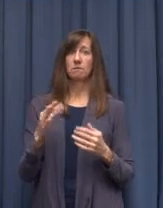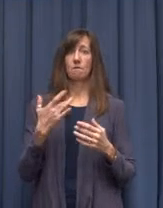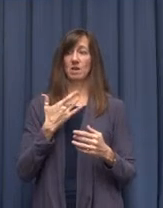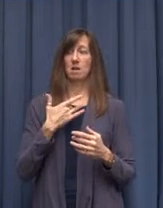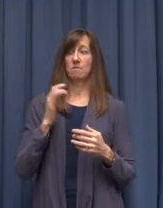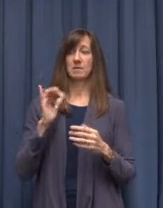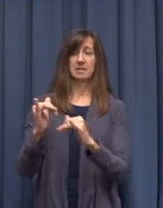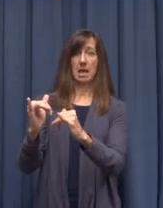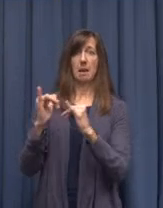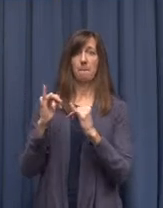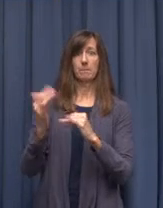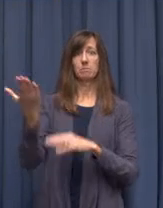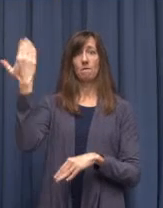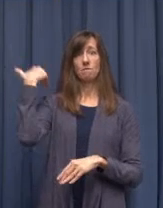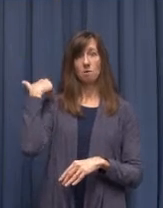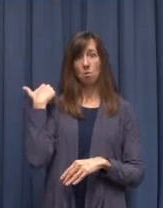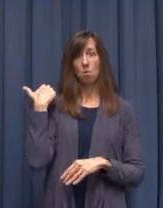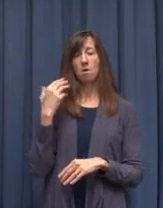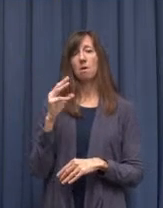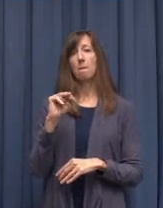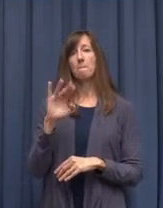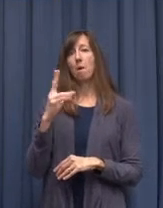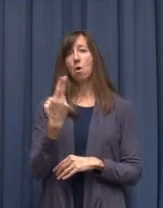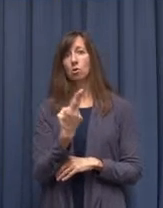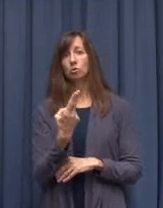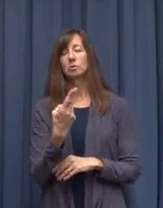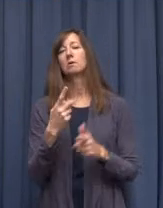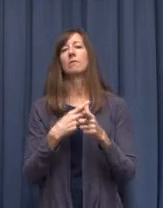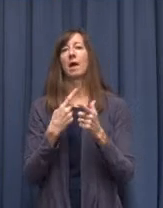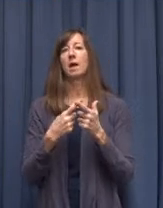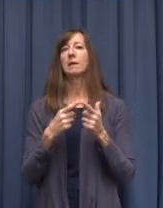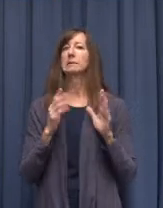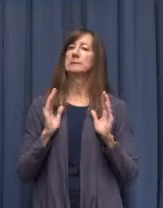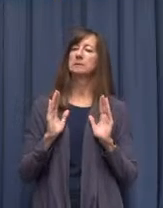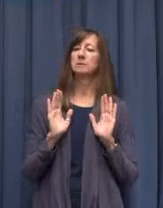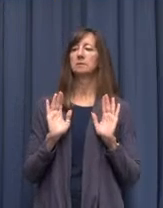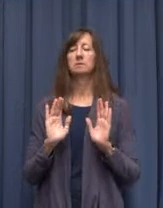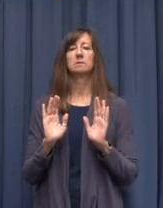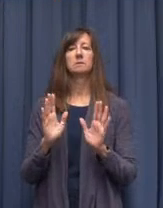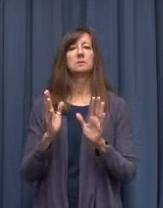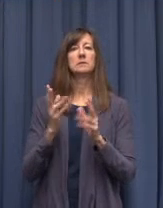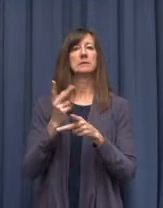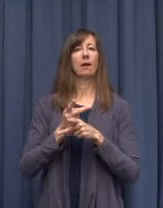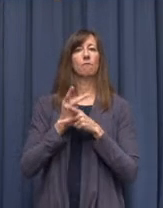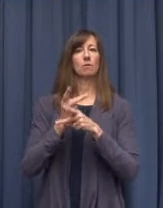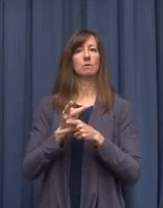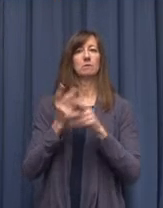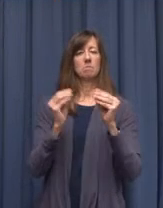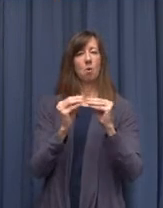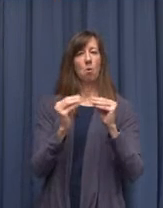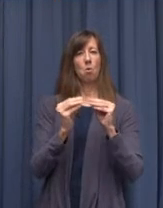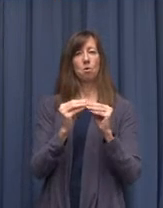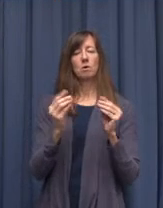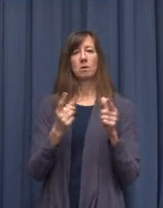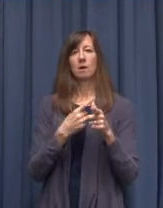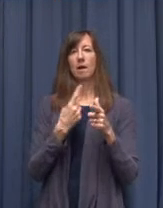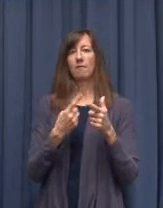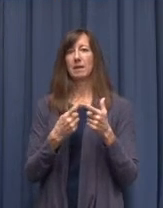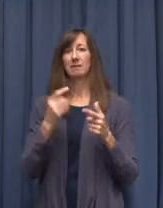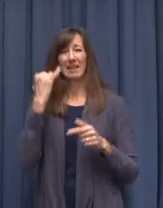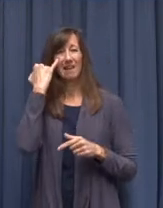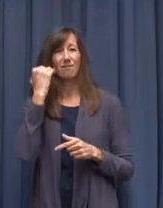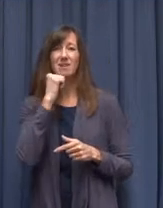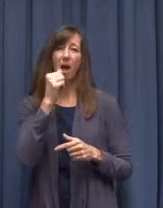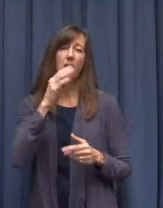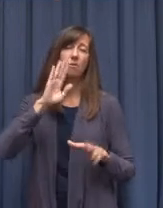seriously and honor the science and all the data, then we're going to be in a very tough spot,